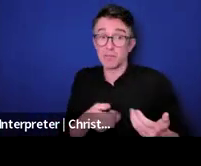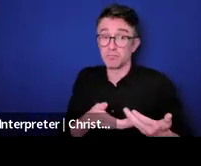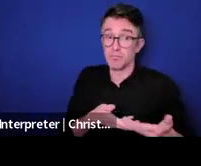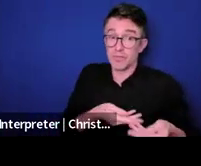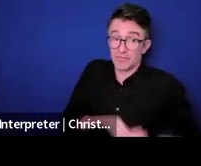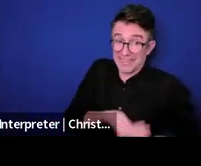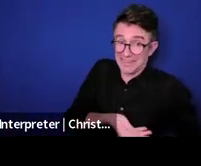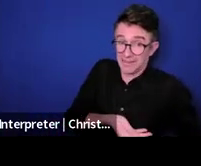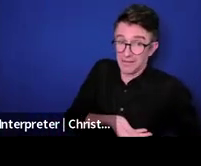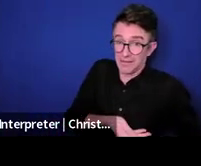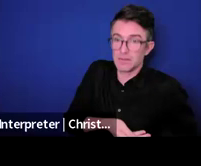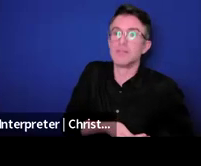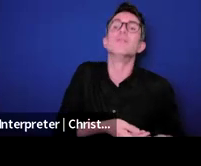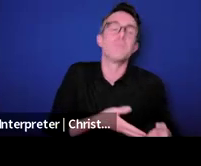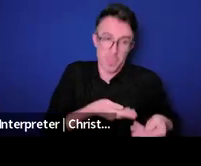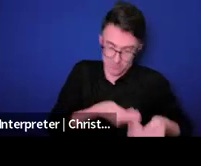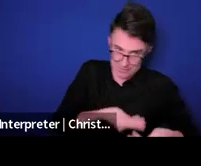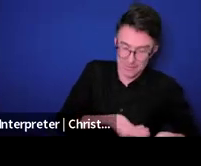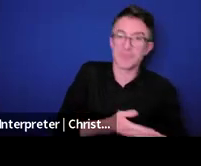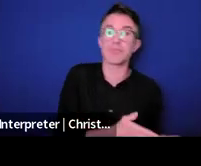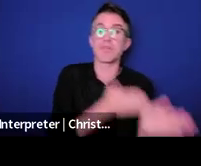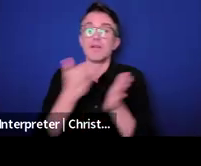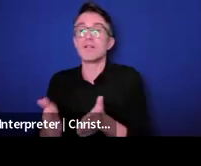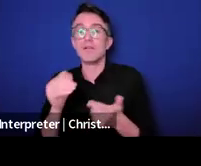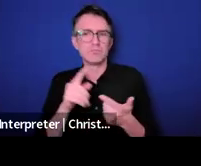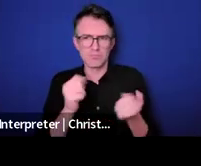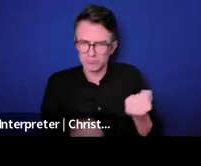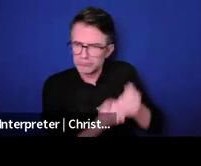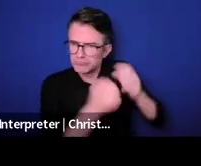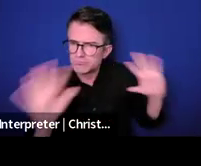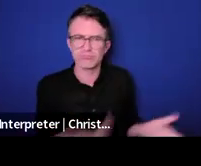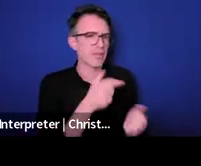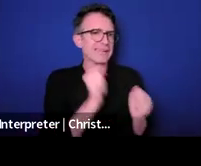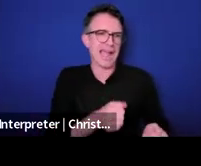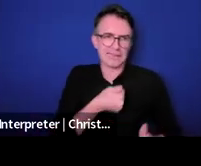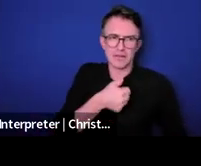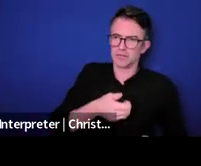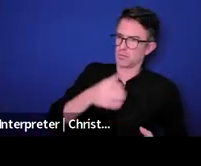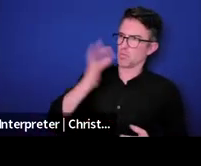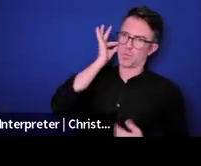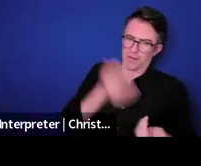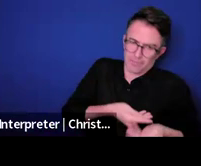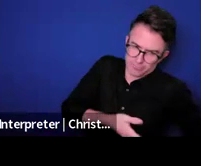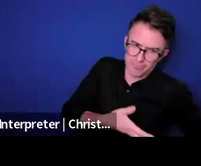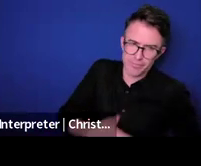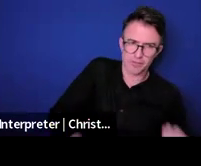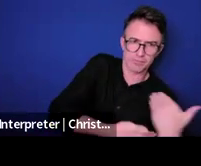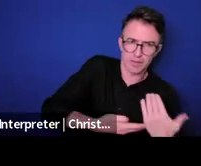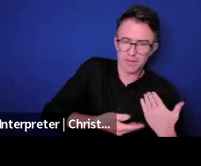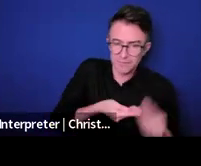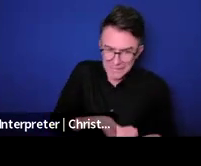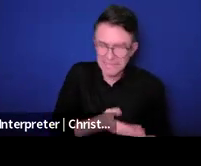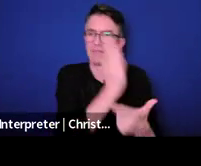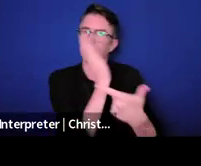need access to support specifically, for example, for adolescent mothers, considering that adolescent mothers are